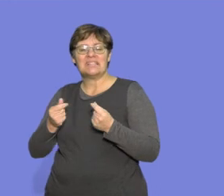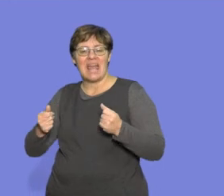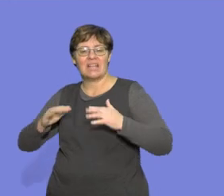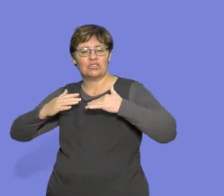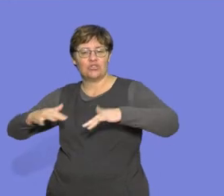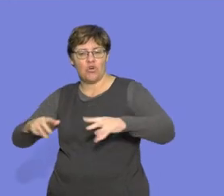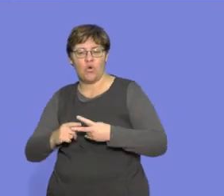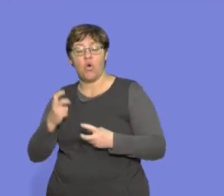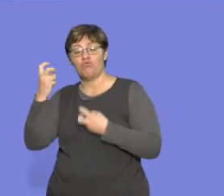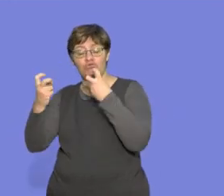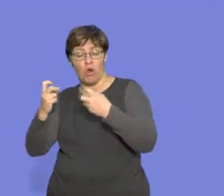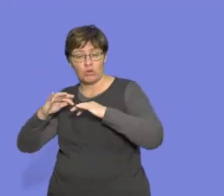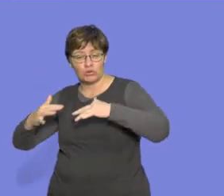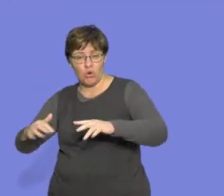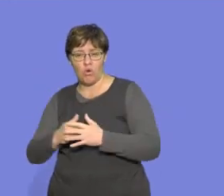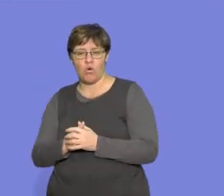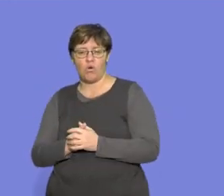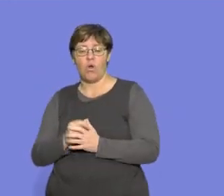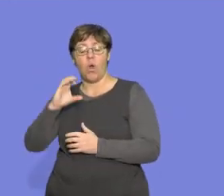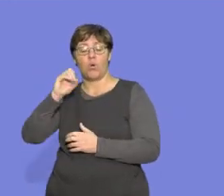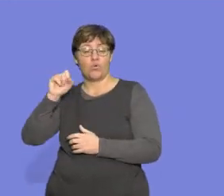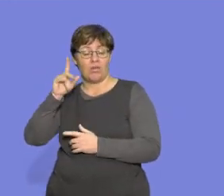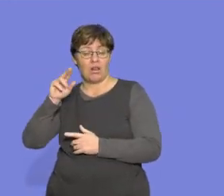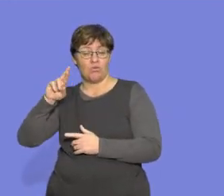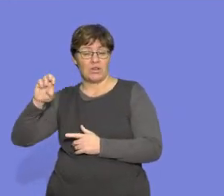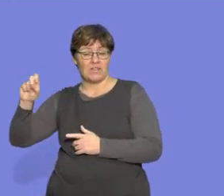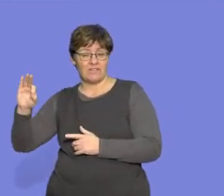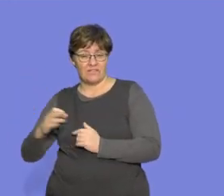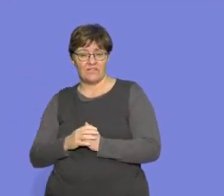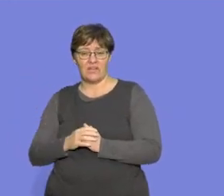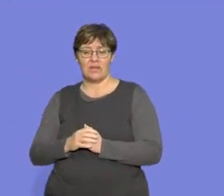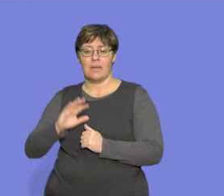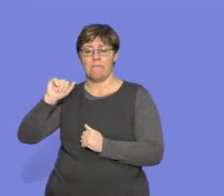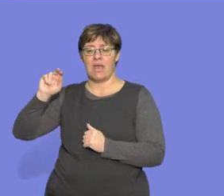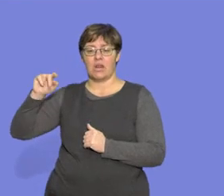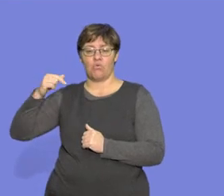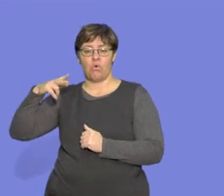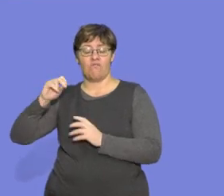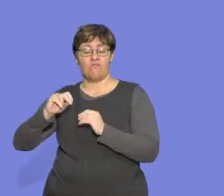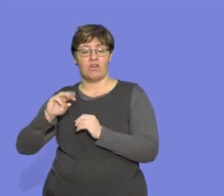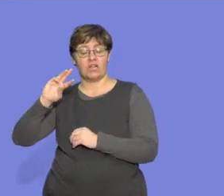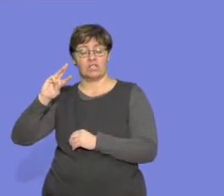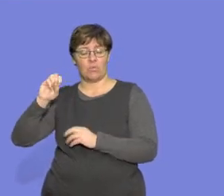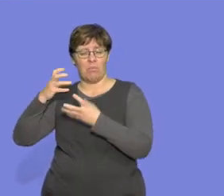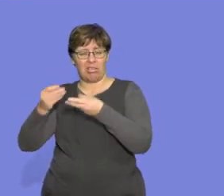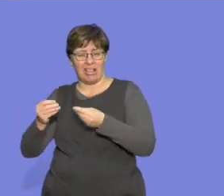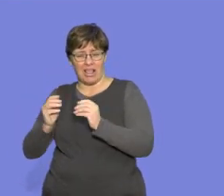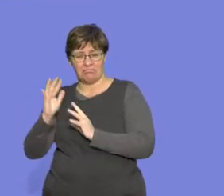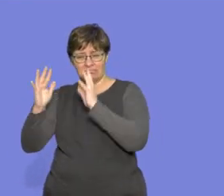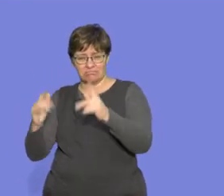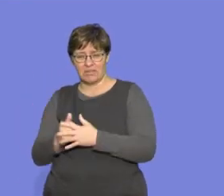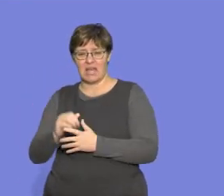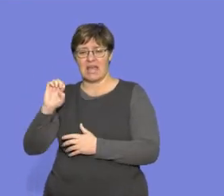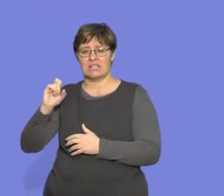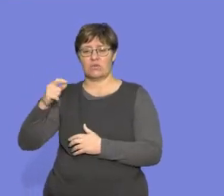your rocky shores, your coral reefs, your mangrove swamps, estuaries, as well as your oceans